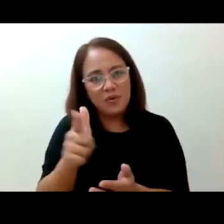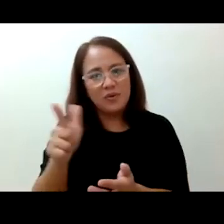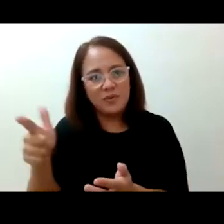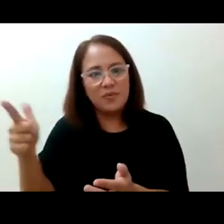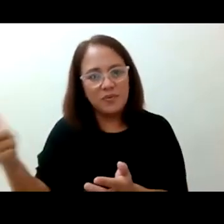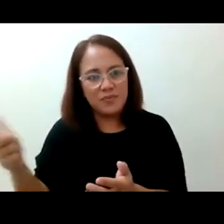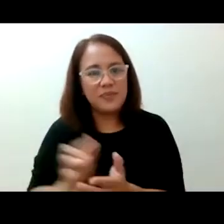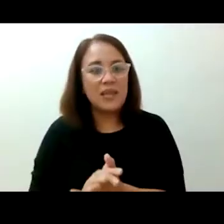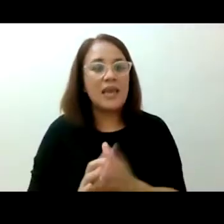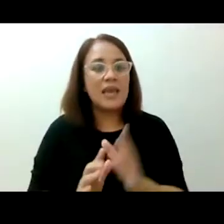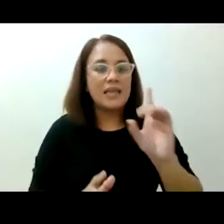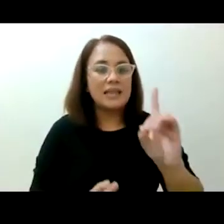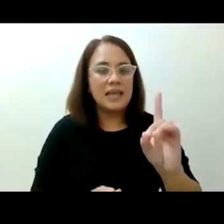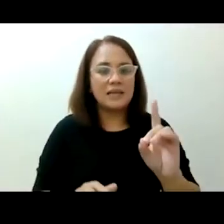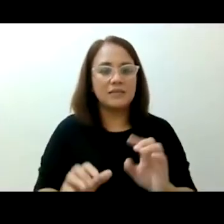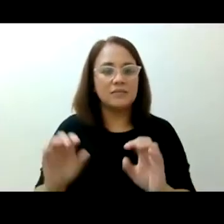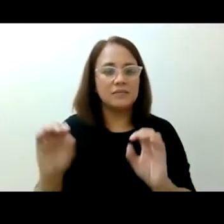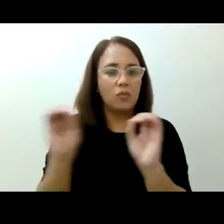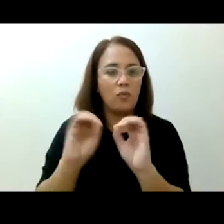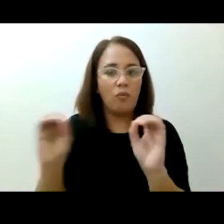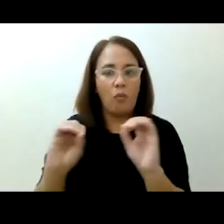And D, none of the above.